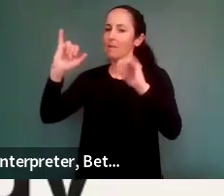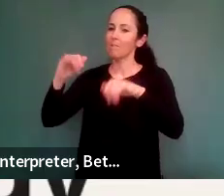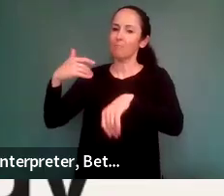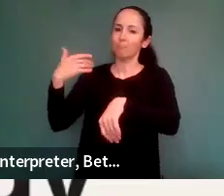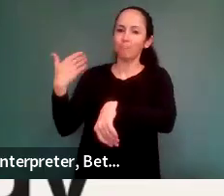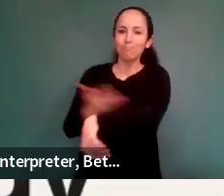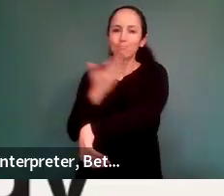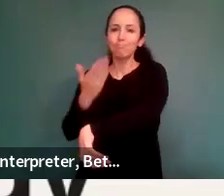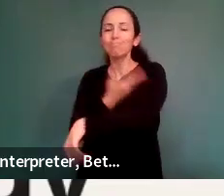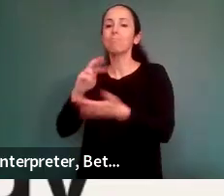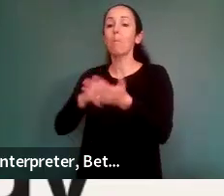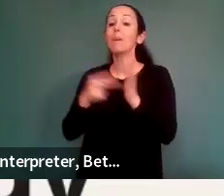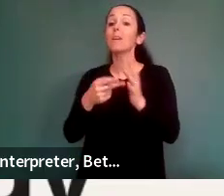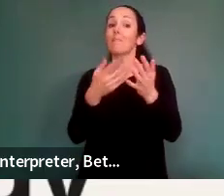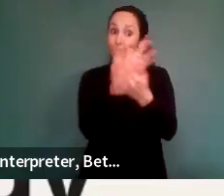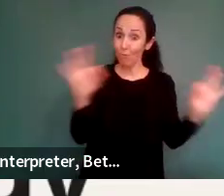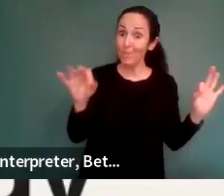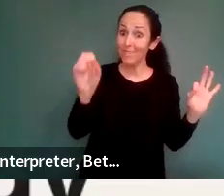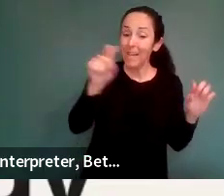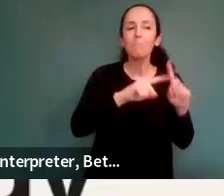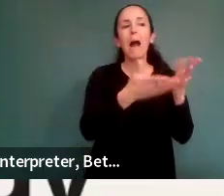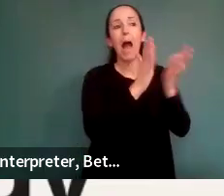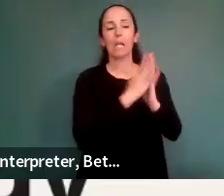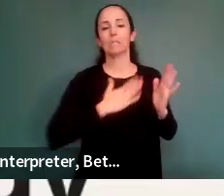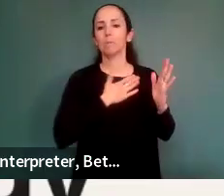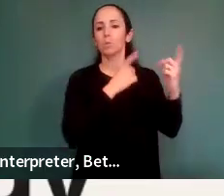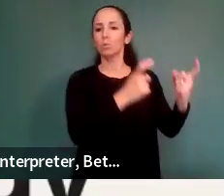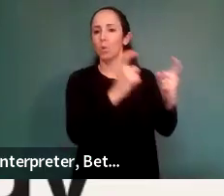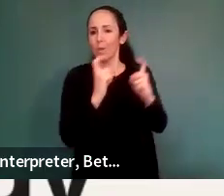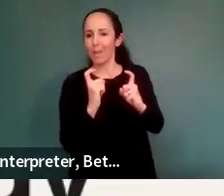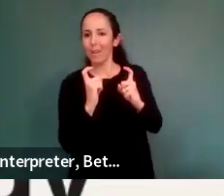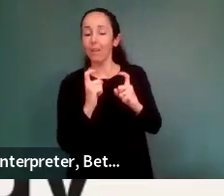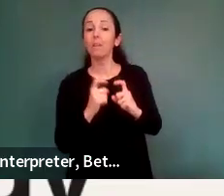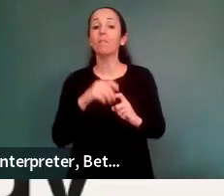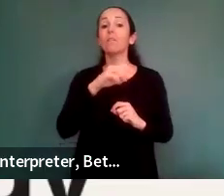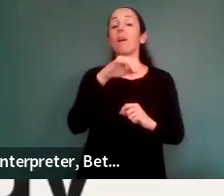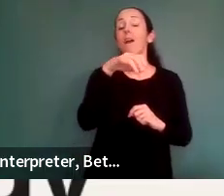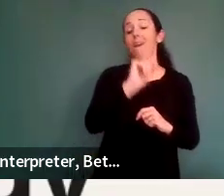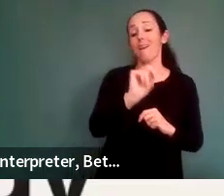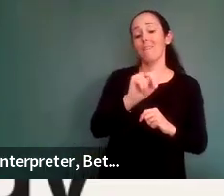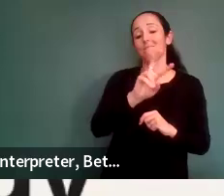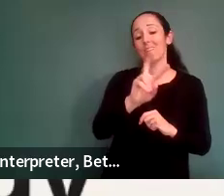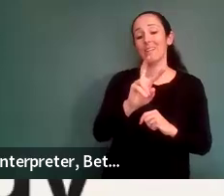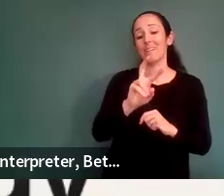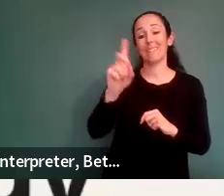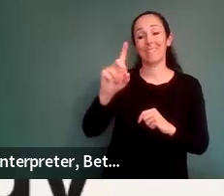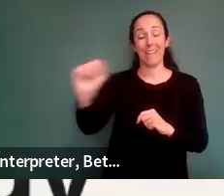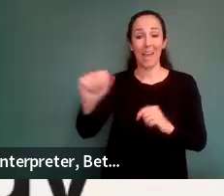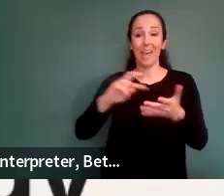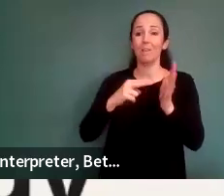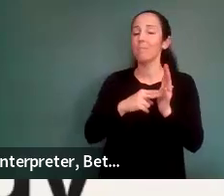to further the cause. Now, NVDA stands for non-visual